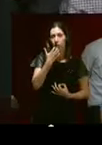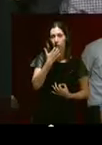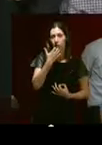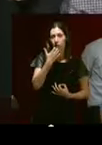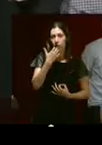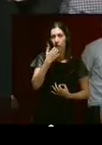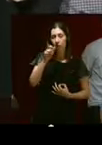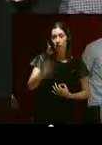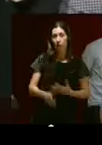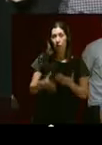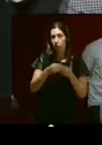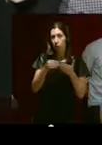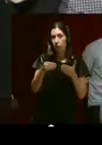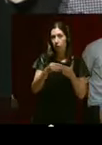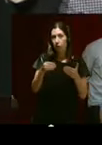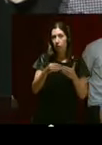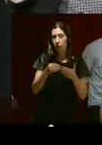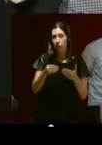Because